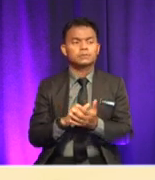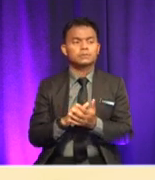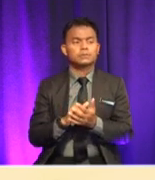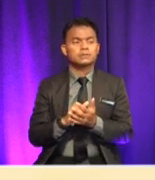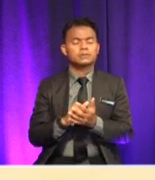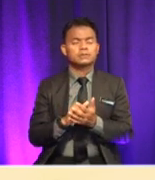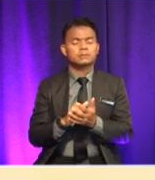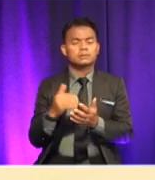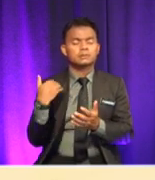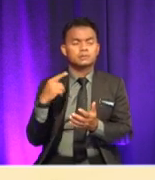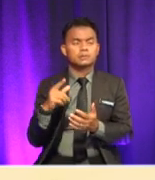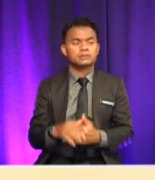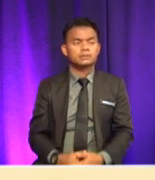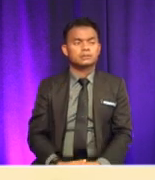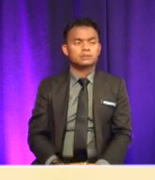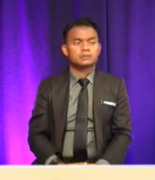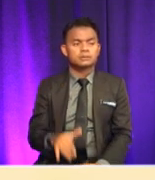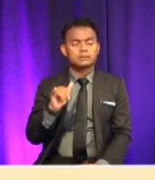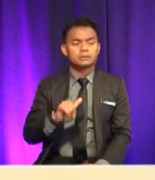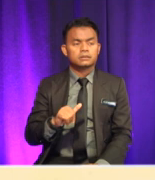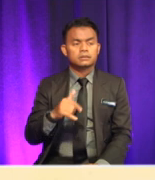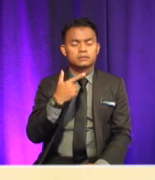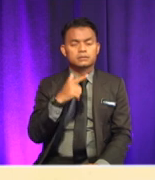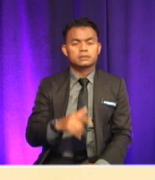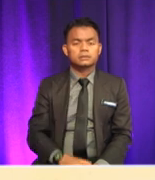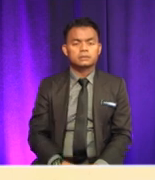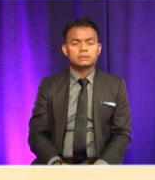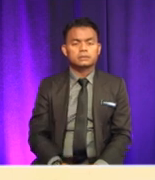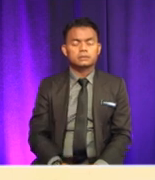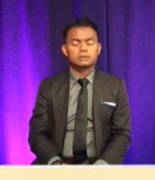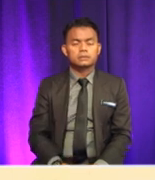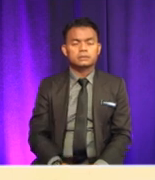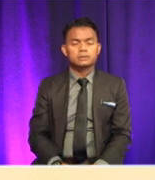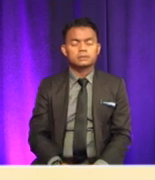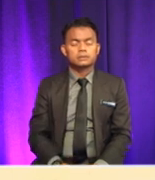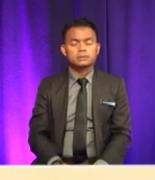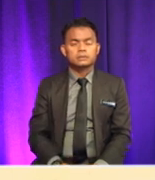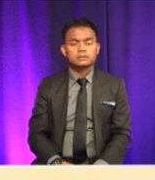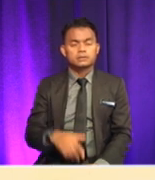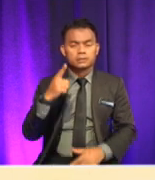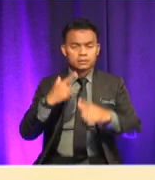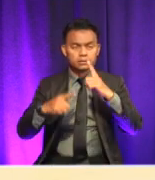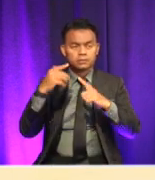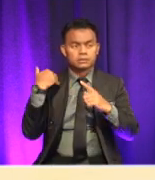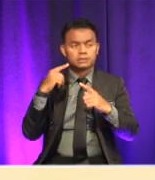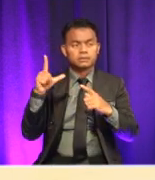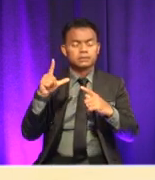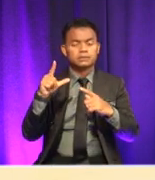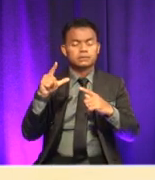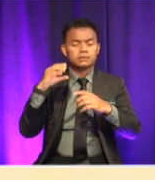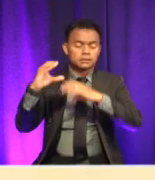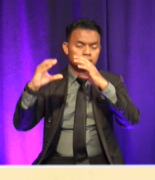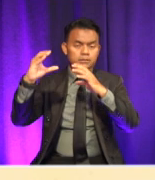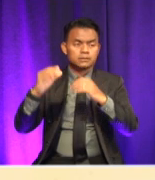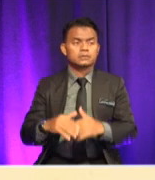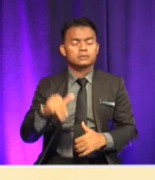evaluate ways in which language and literary devices are used in the text. Language and literary devices are techniques. These are the things